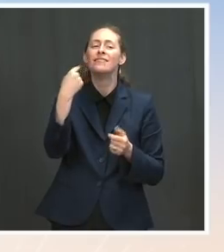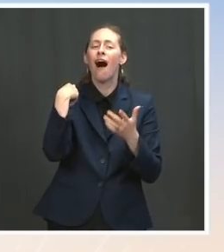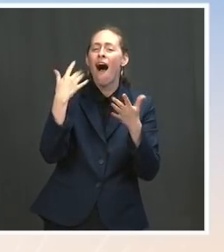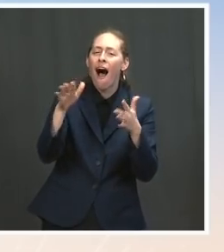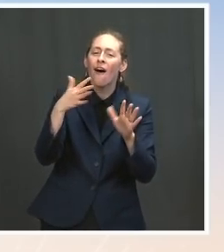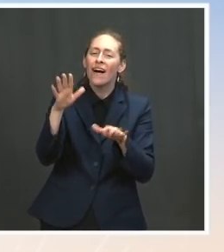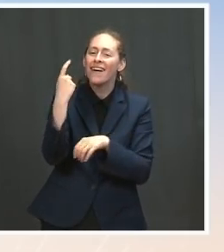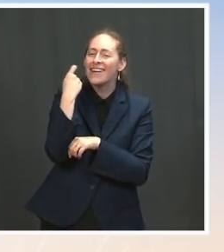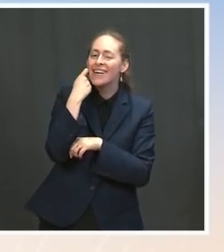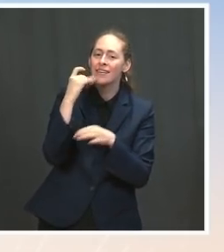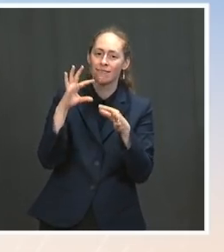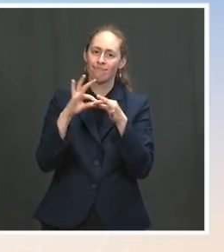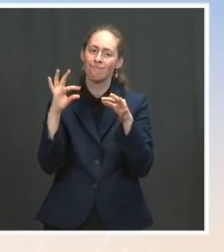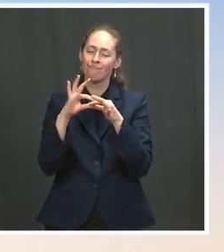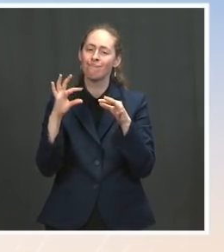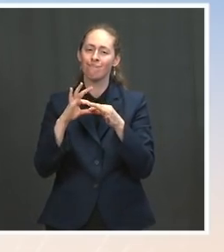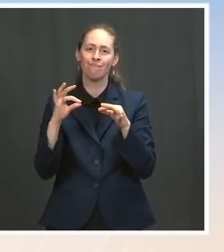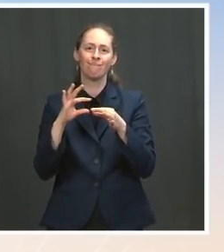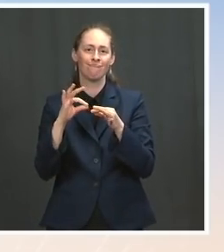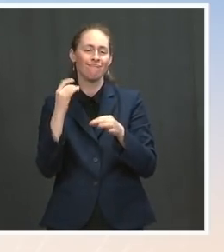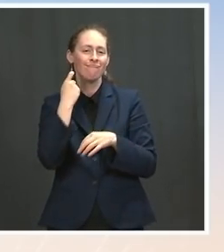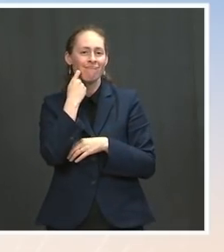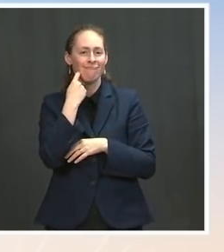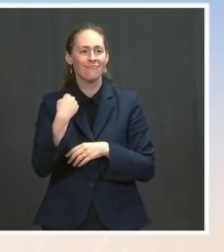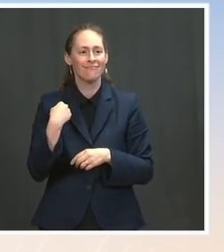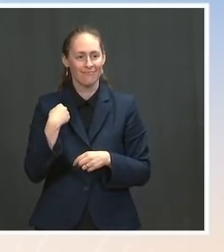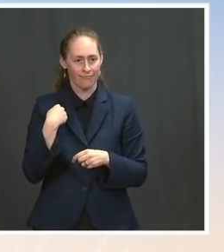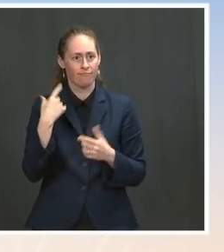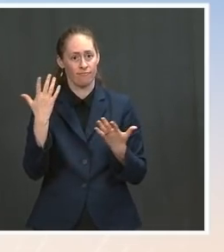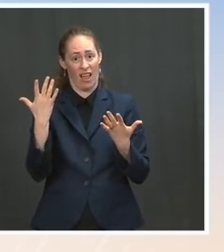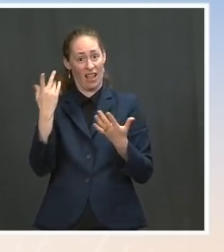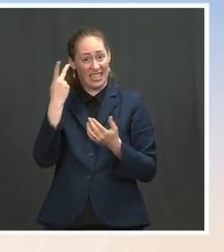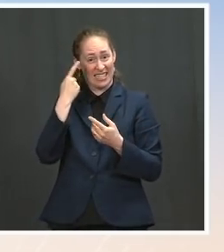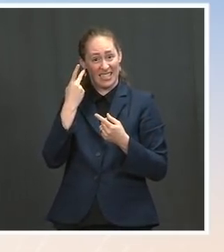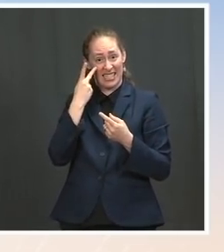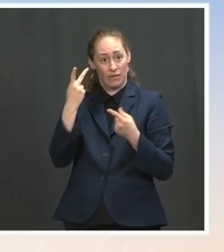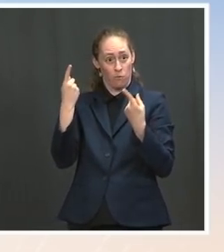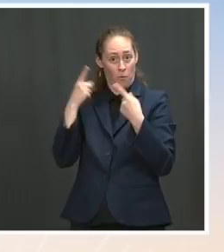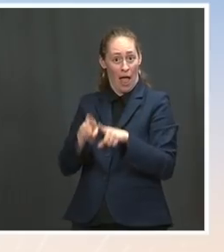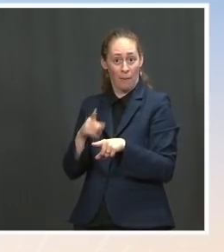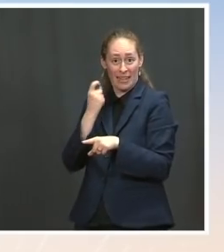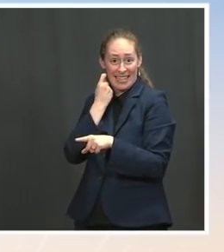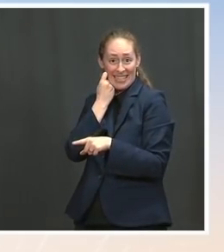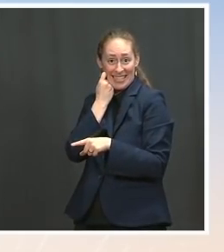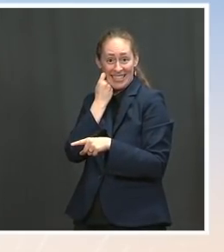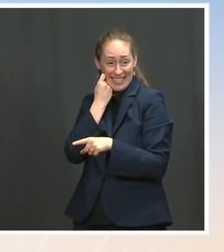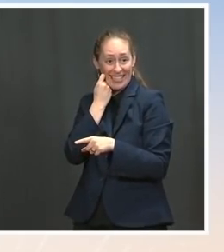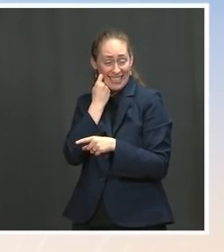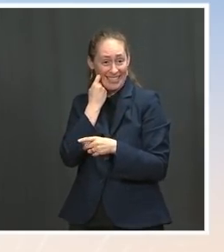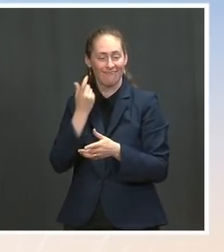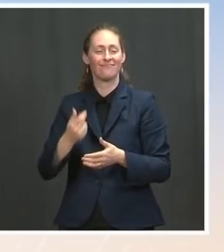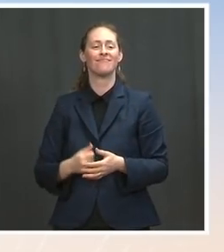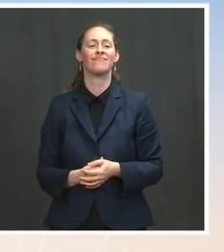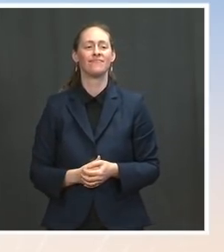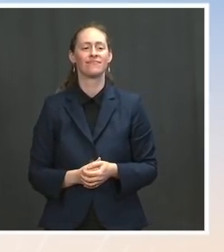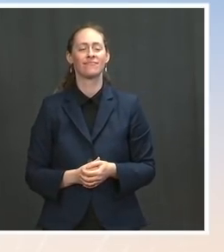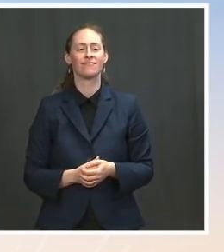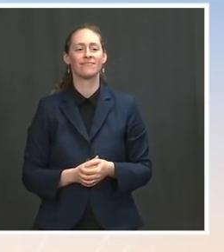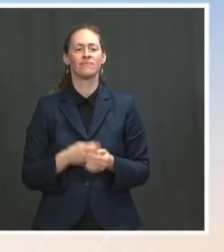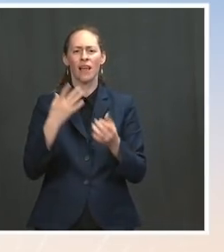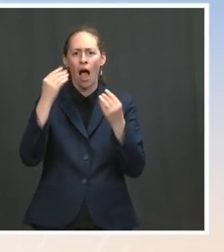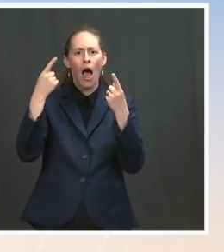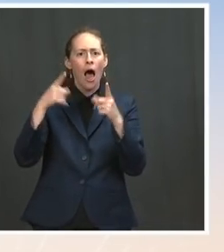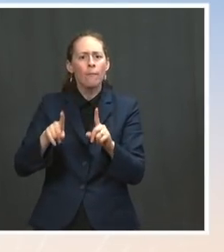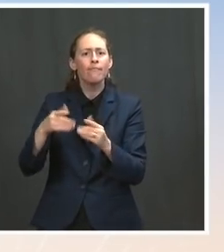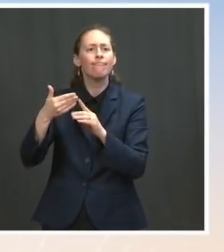is this attack that we've seen over the last couple of days, and certainly following the attack that we saw several weeks ago, is also